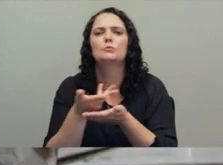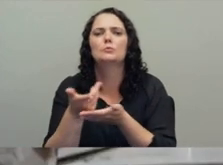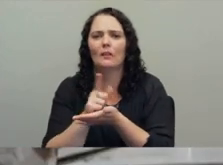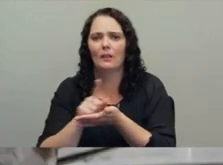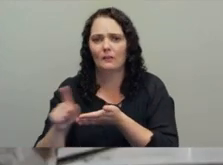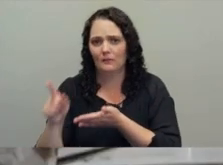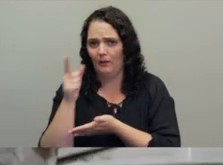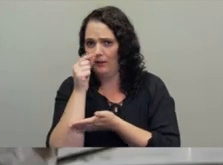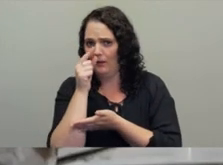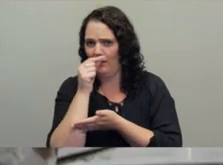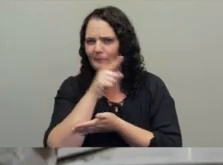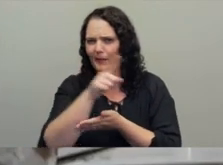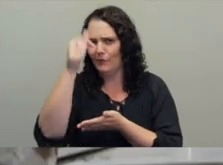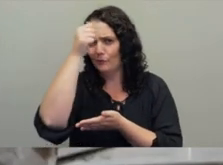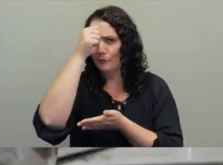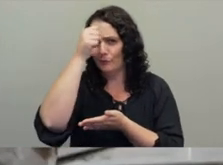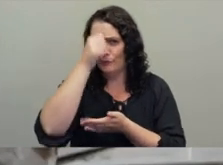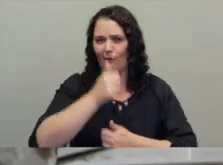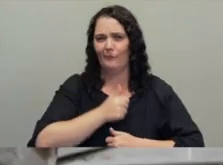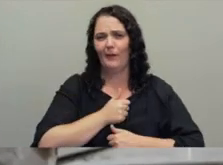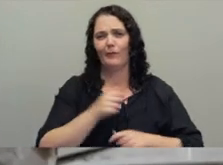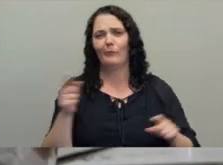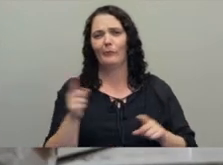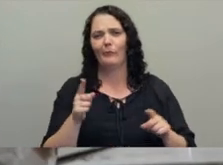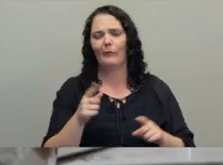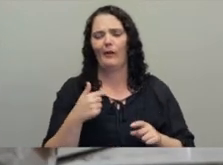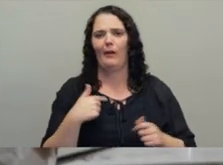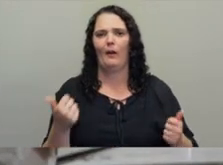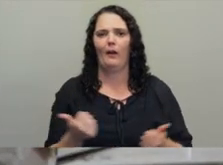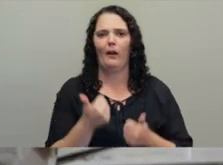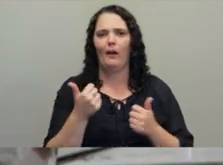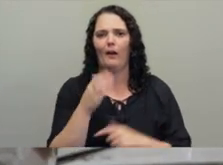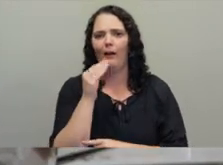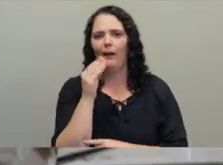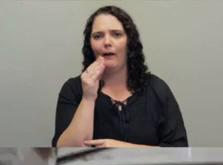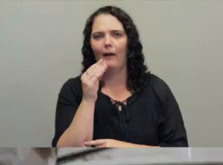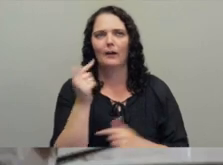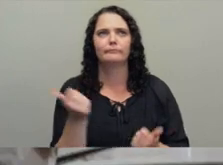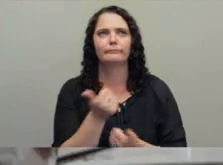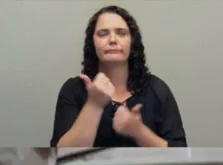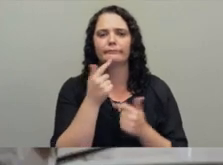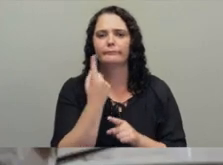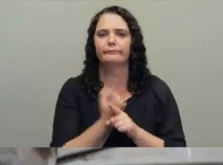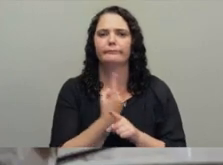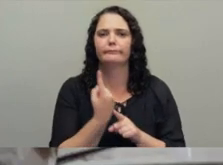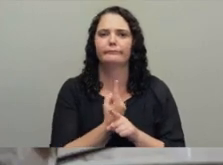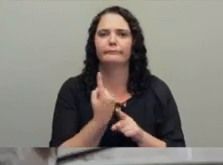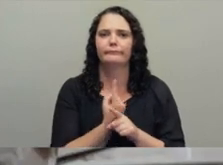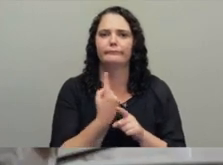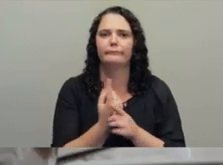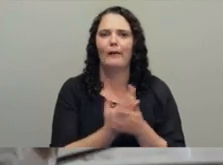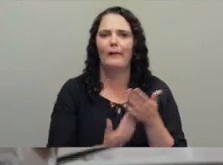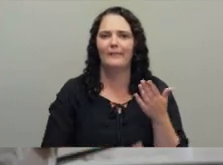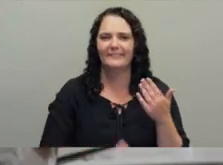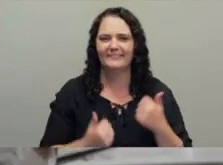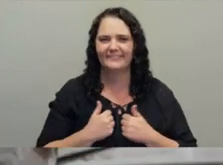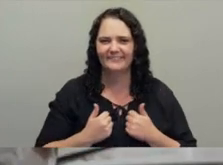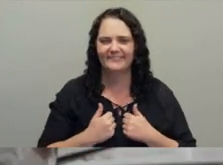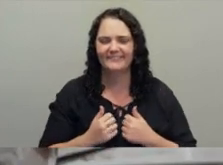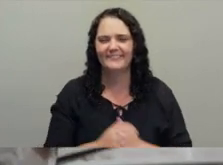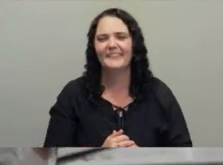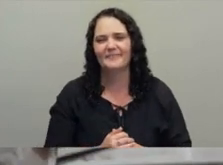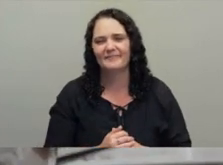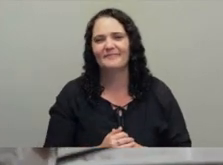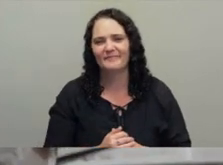But for people who know me, they know I can talk. So we'll see if we have a bit of time left at the end or not. Okay.